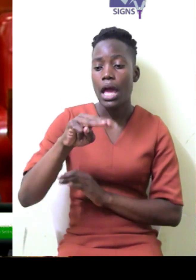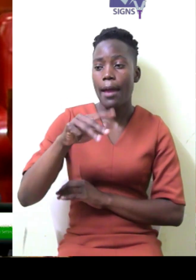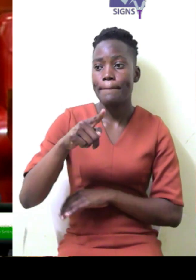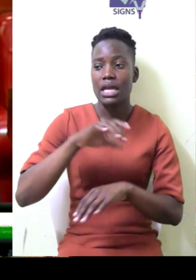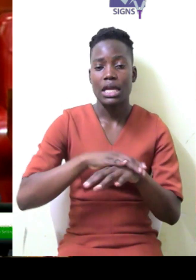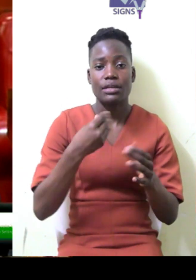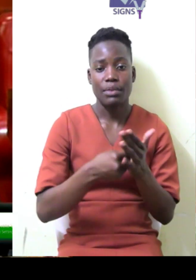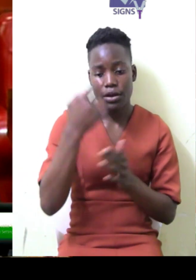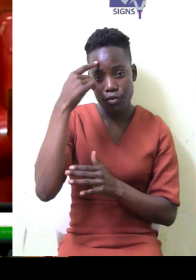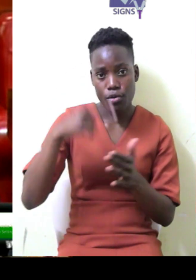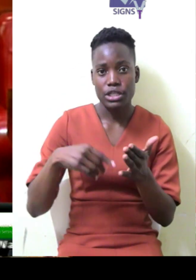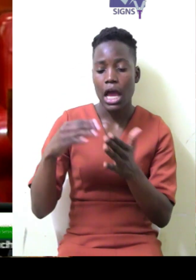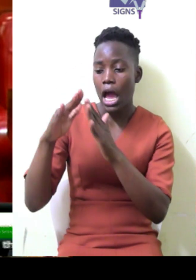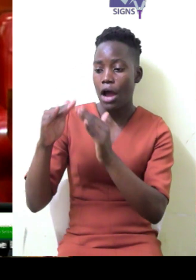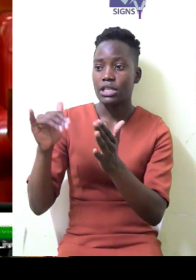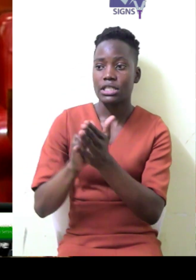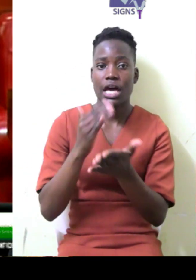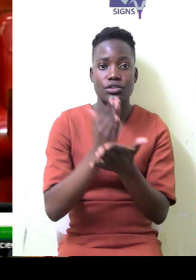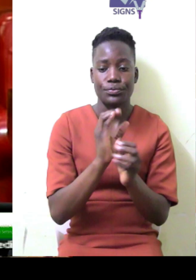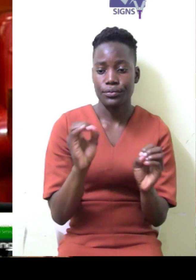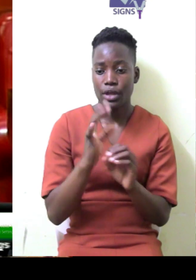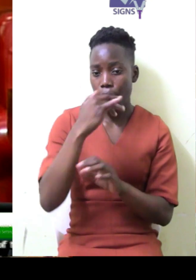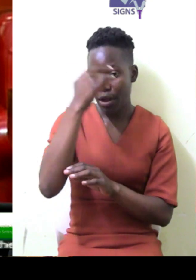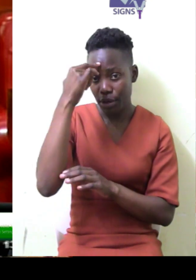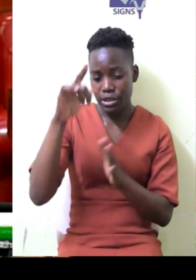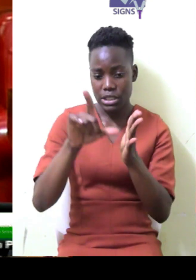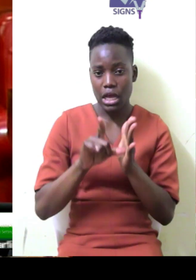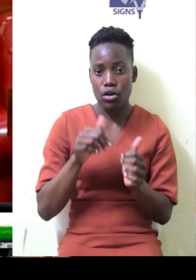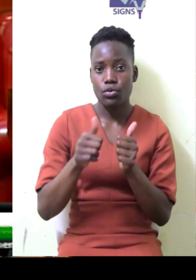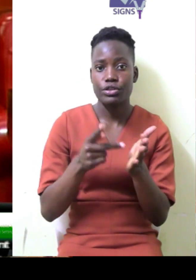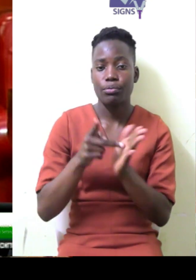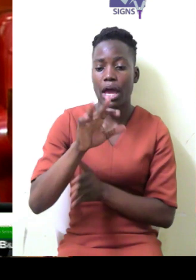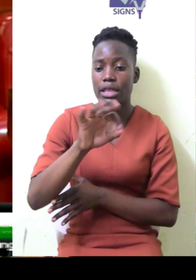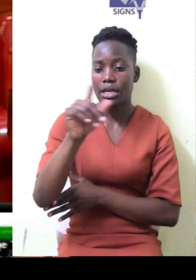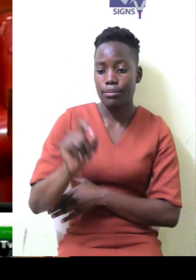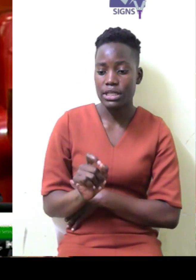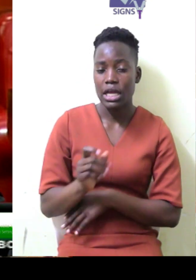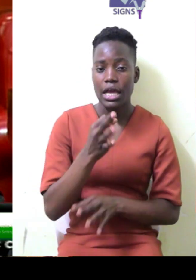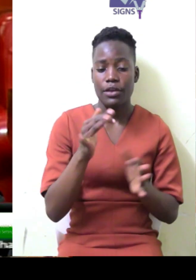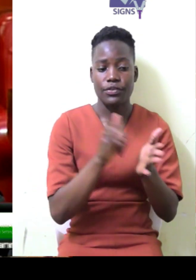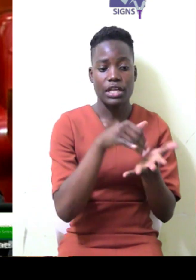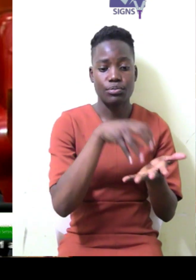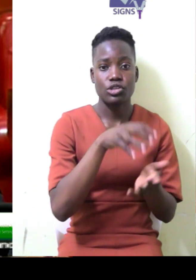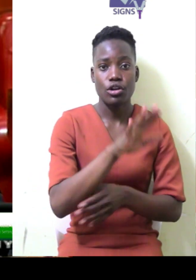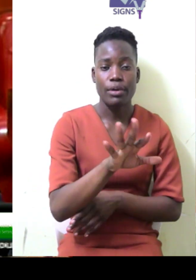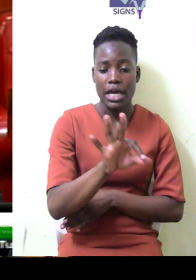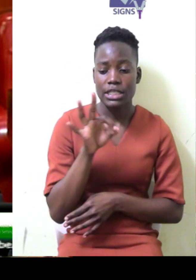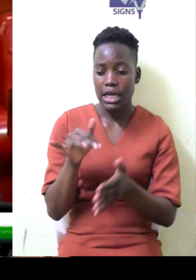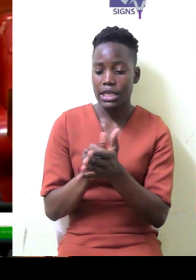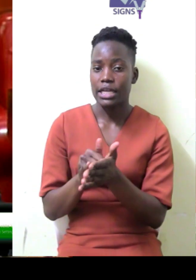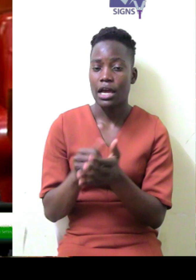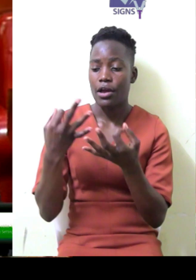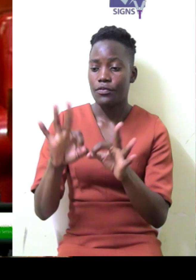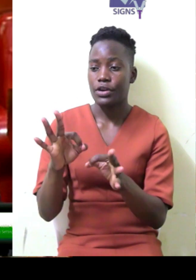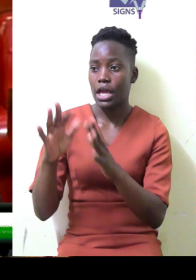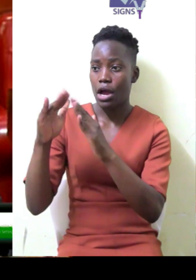money for houses, that is not true, because it is a loan that we pay at 3%. But if that is your position, then take away that free house, because we